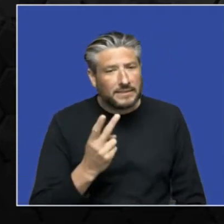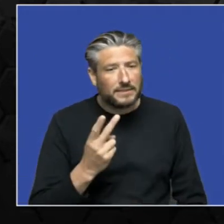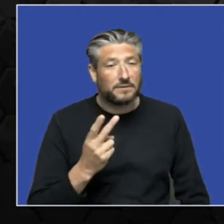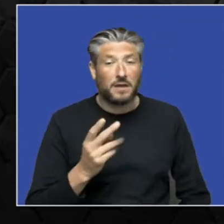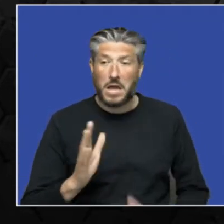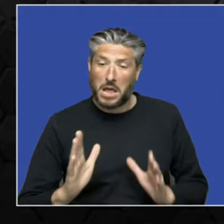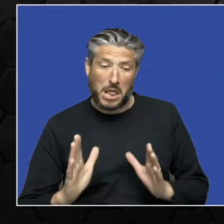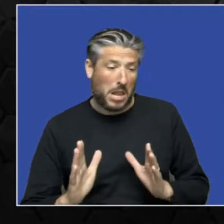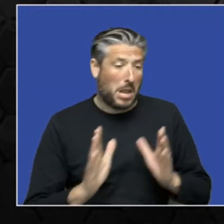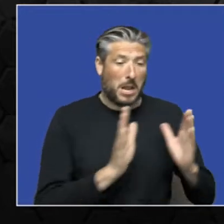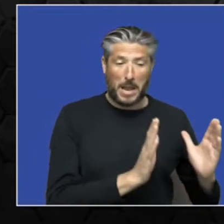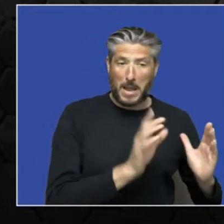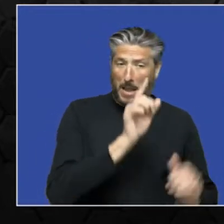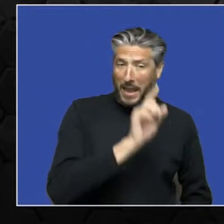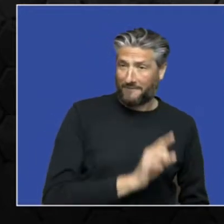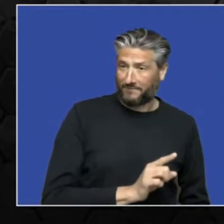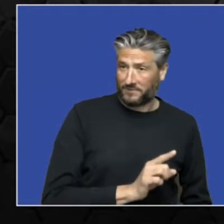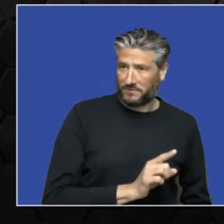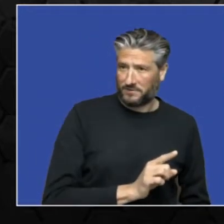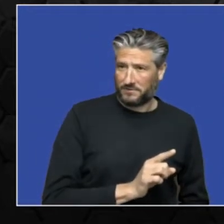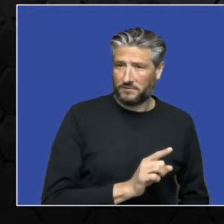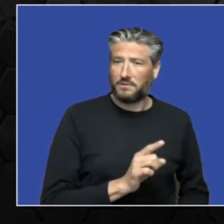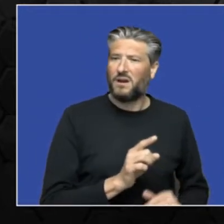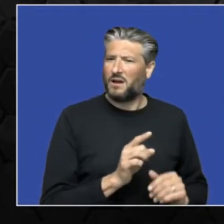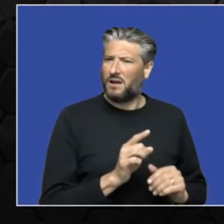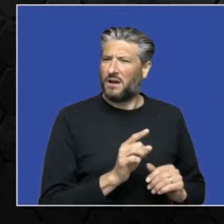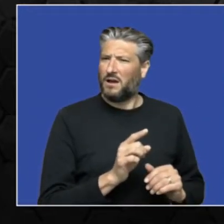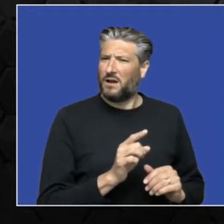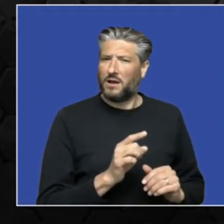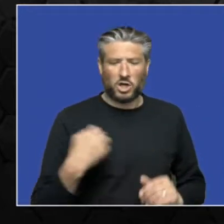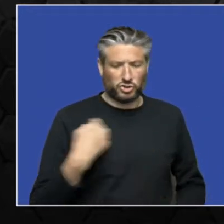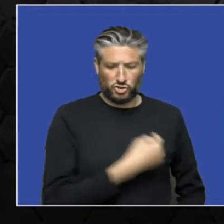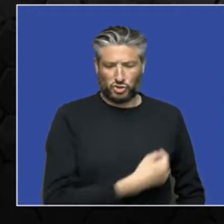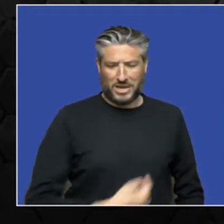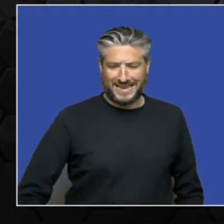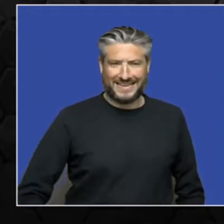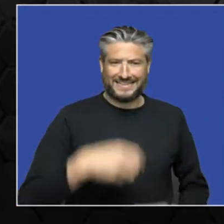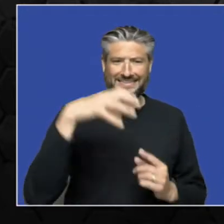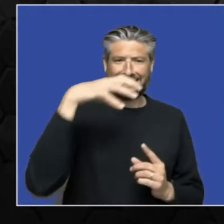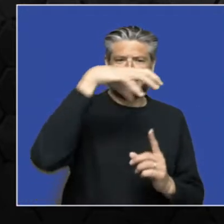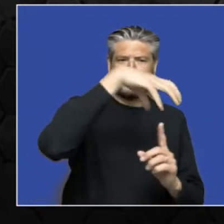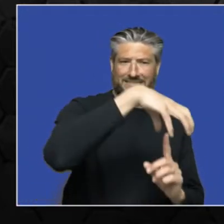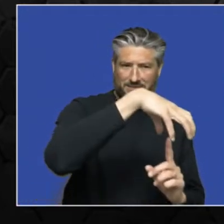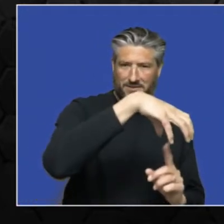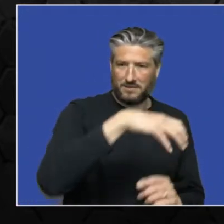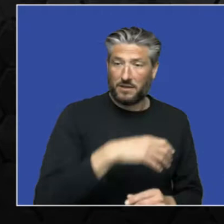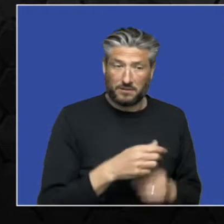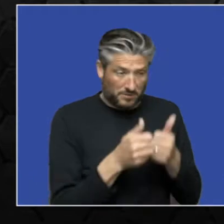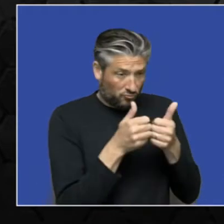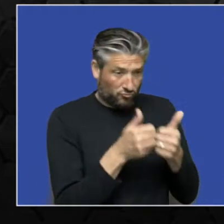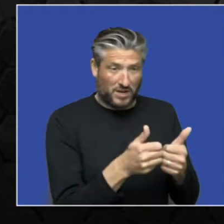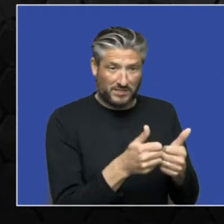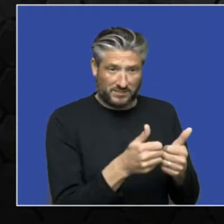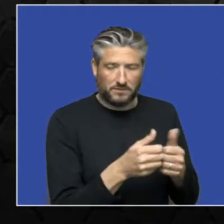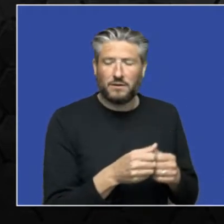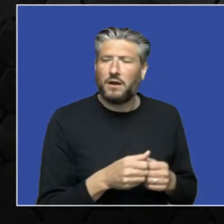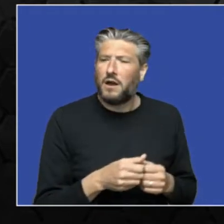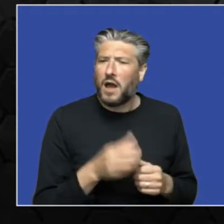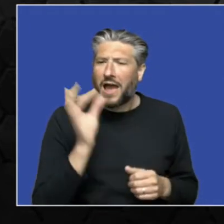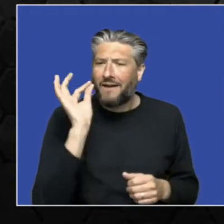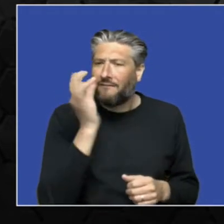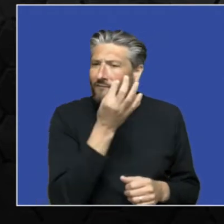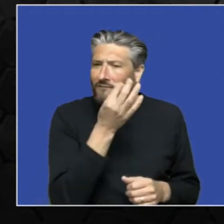correctly. Nevertheless, the right image, which shows a flower, is labeled as a